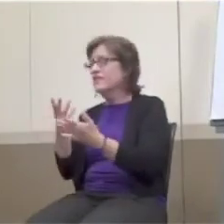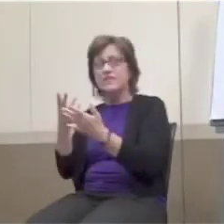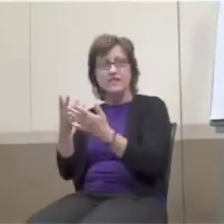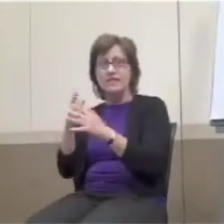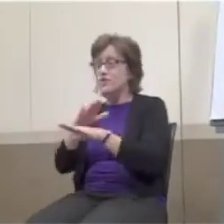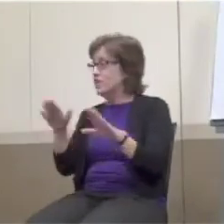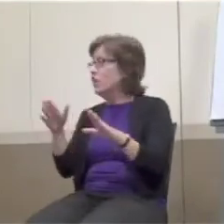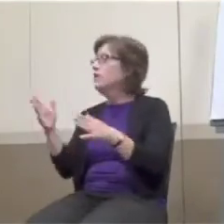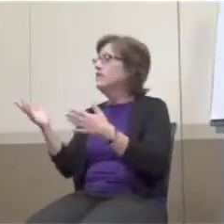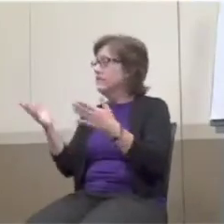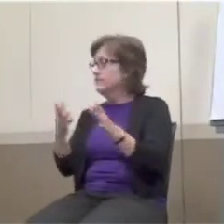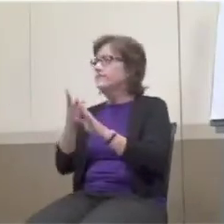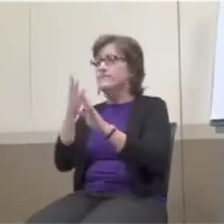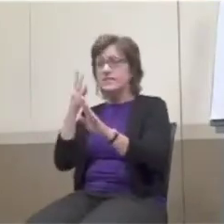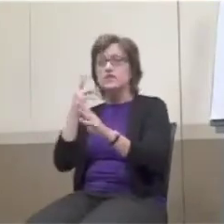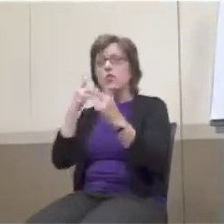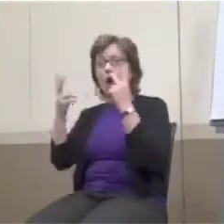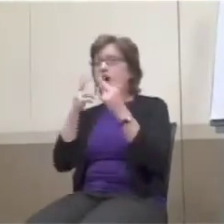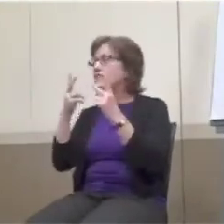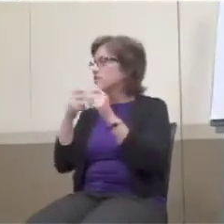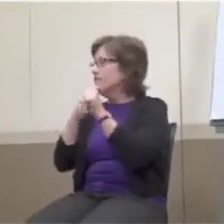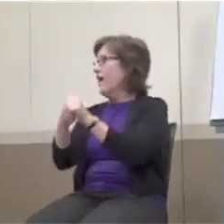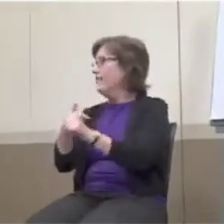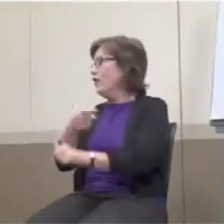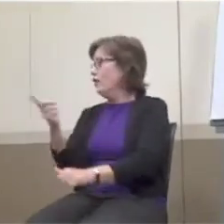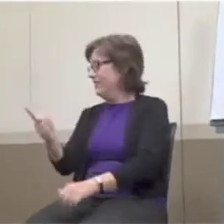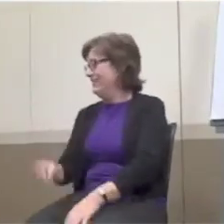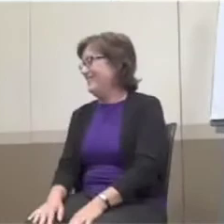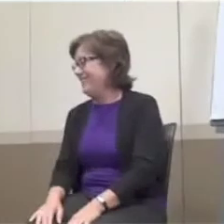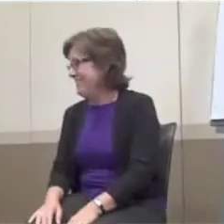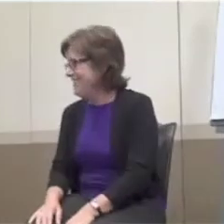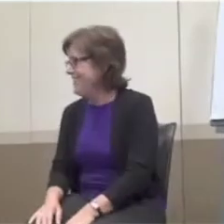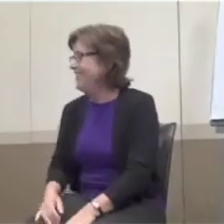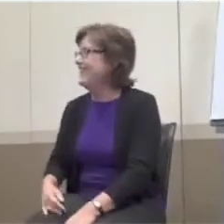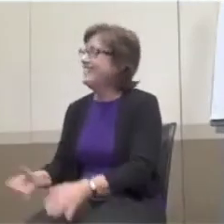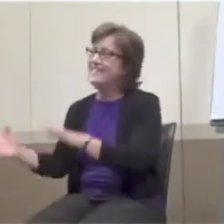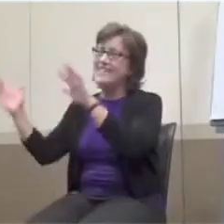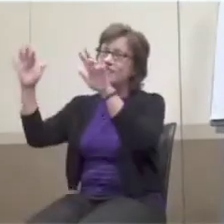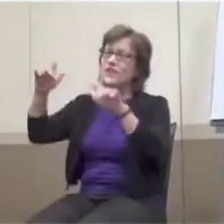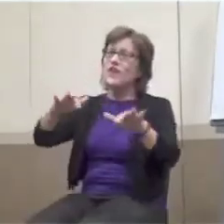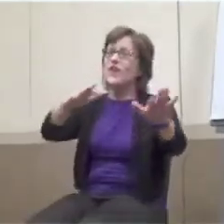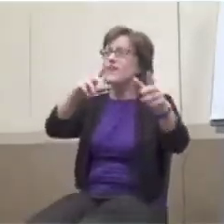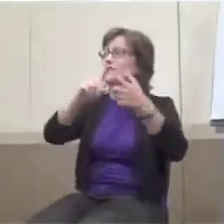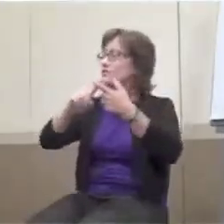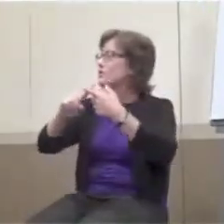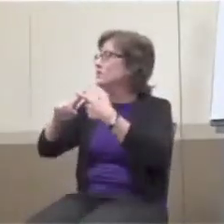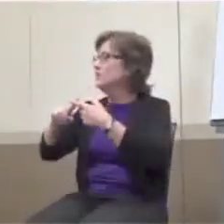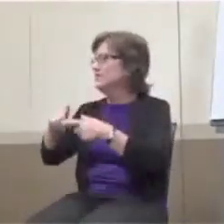take your visual cues and herd on into the trough.